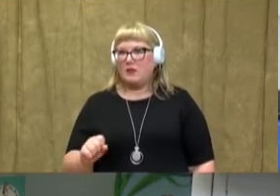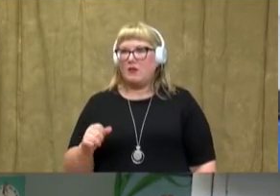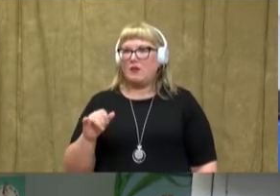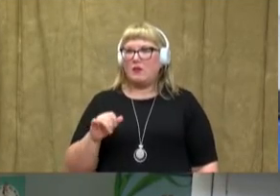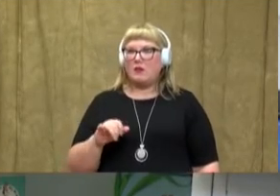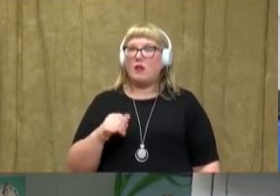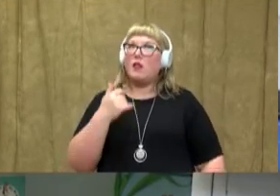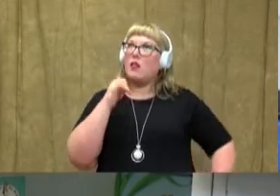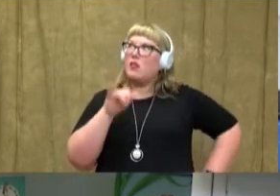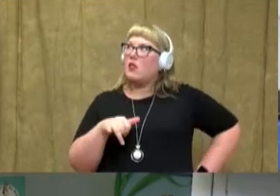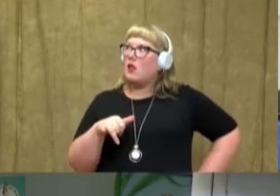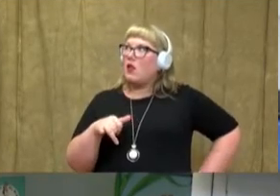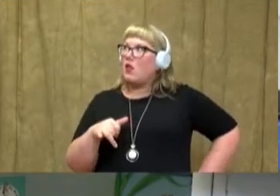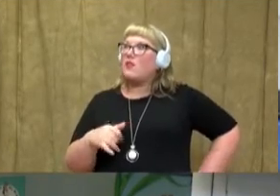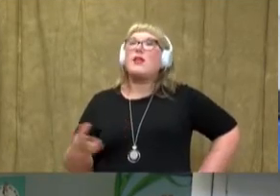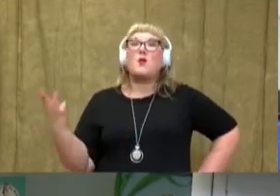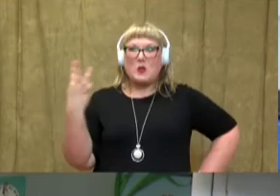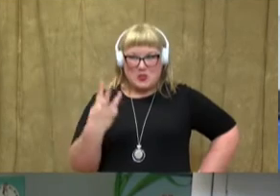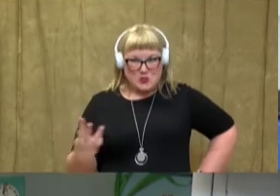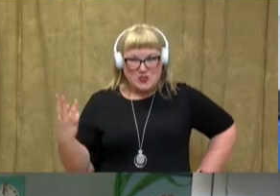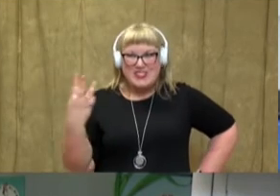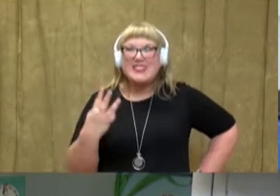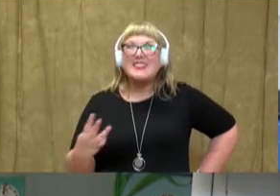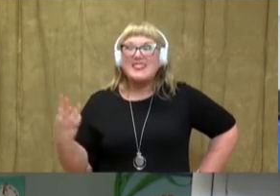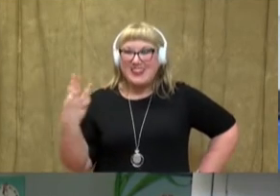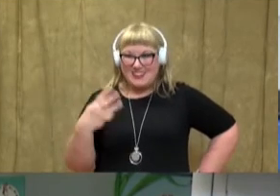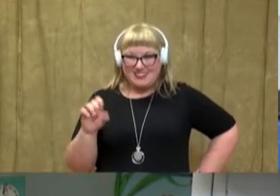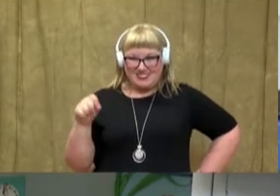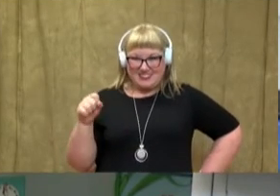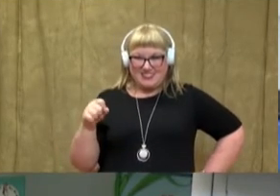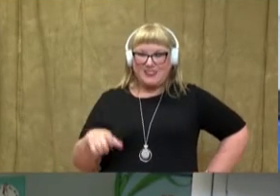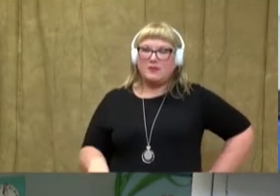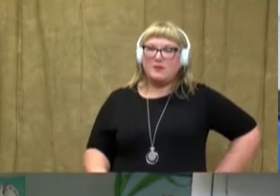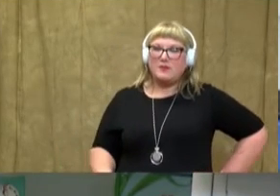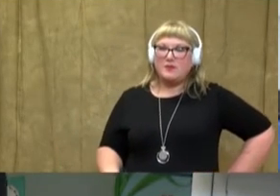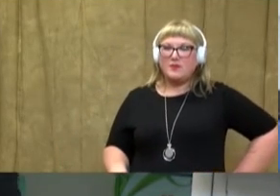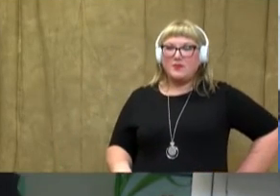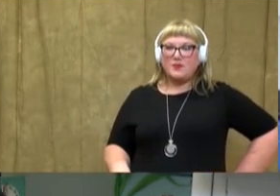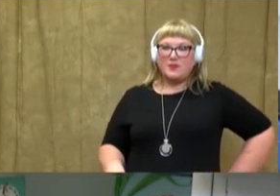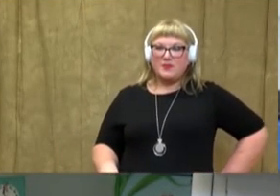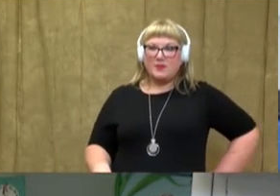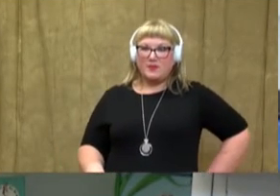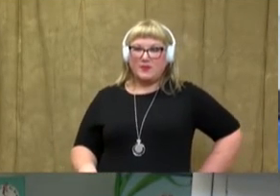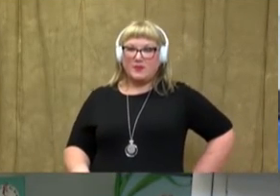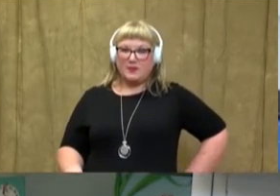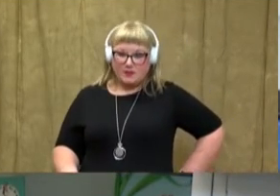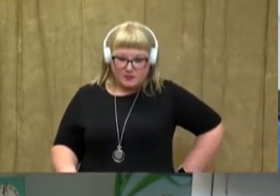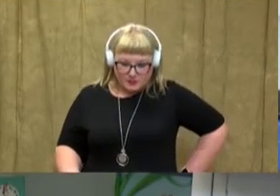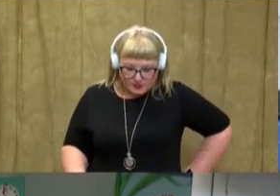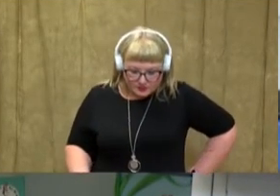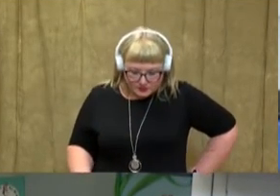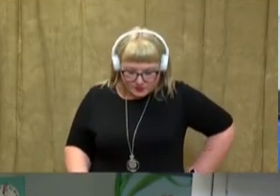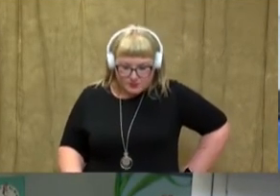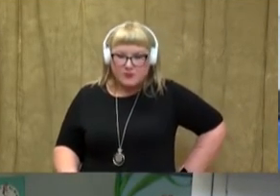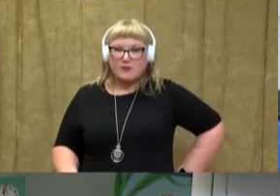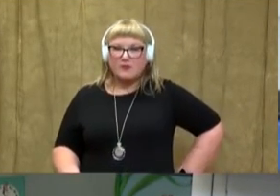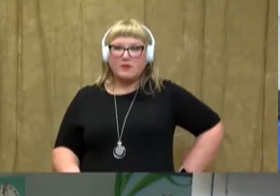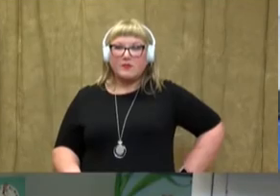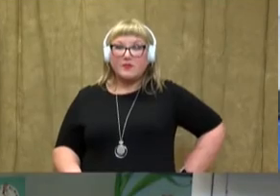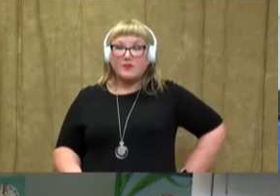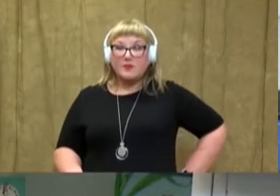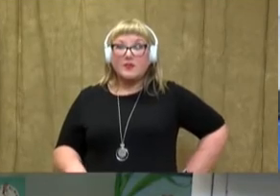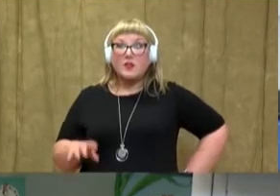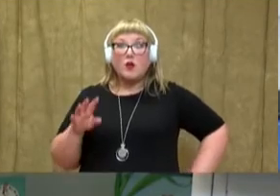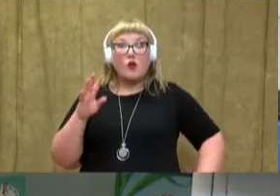lunes, martes, miércoles, she ate tres ciruelas. Okay? And then on